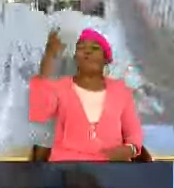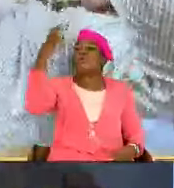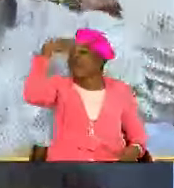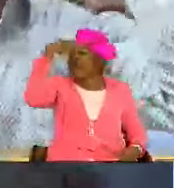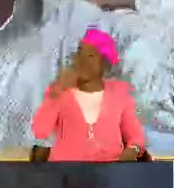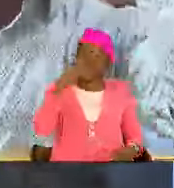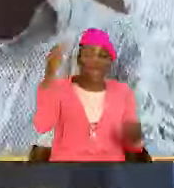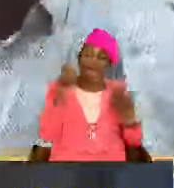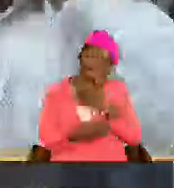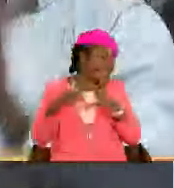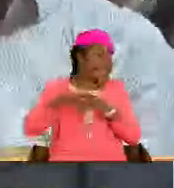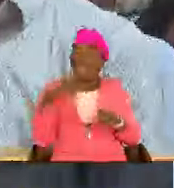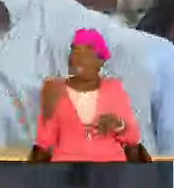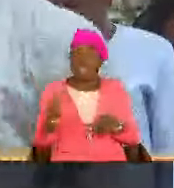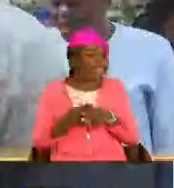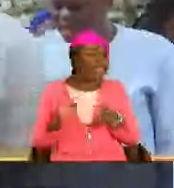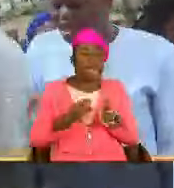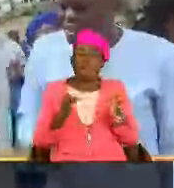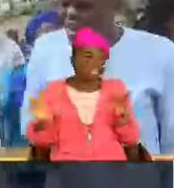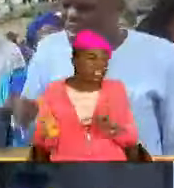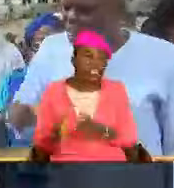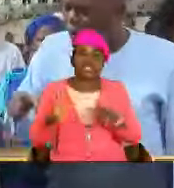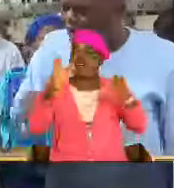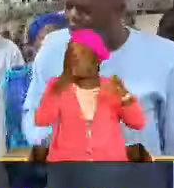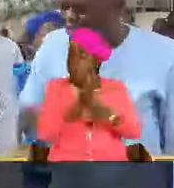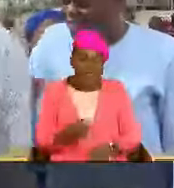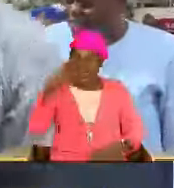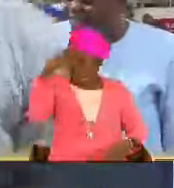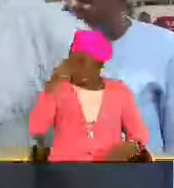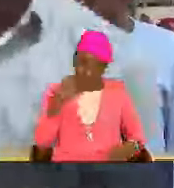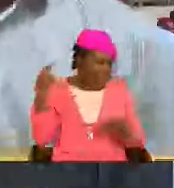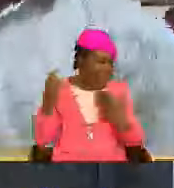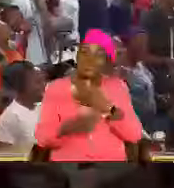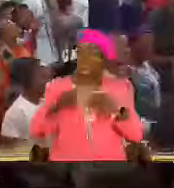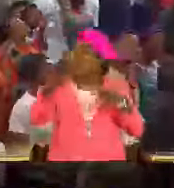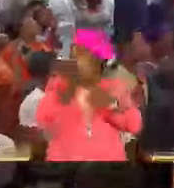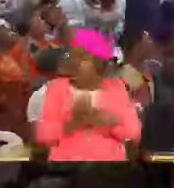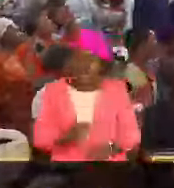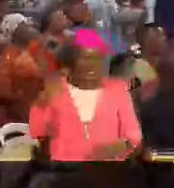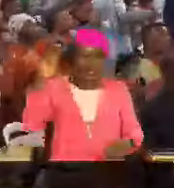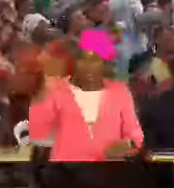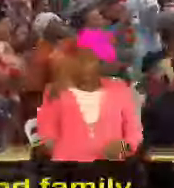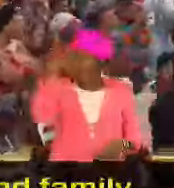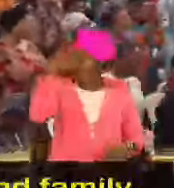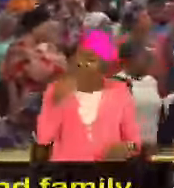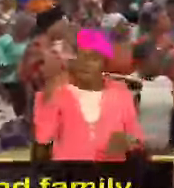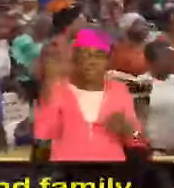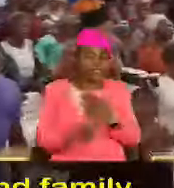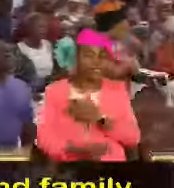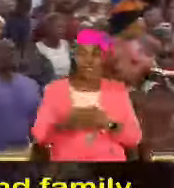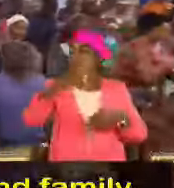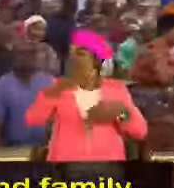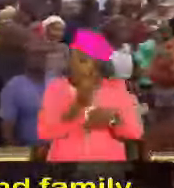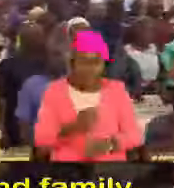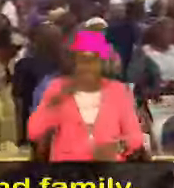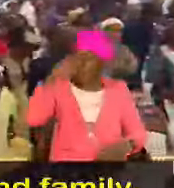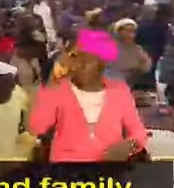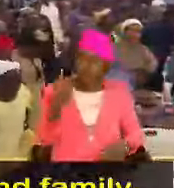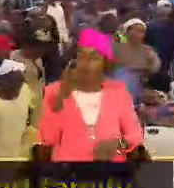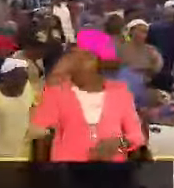blindness receive double blindness receive double blindness receive double blindness receive double